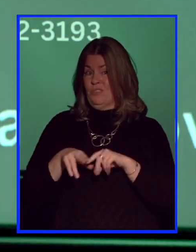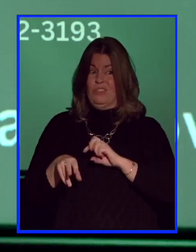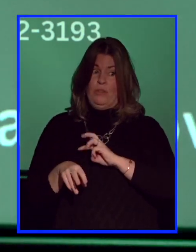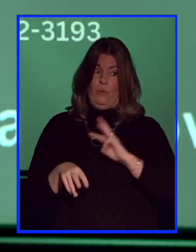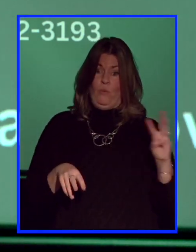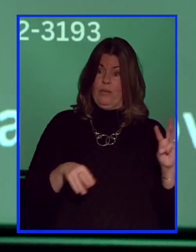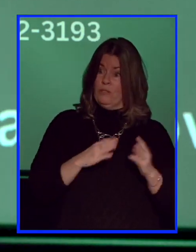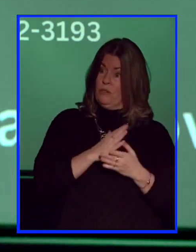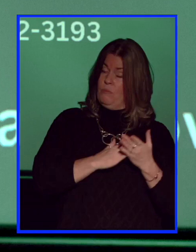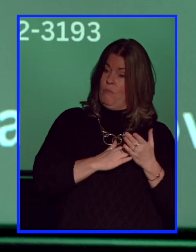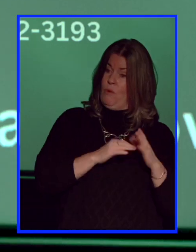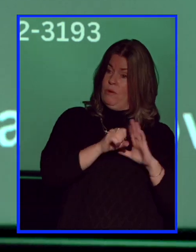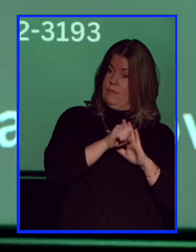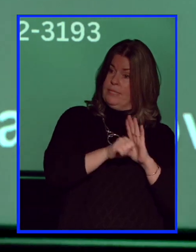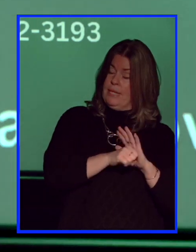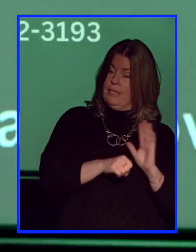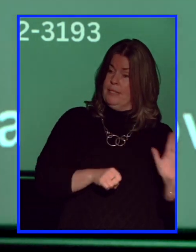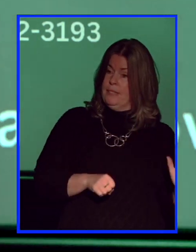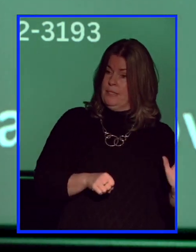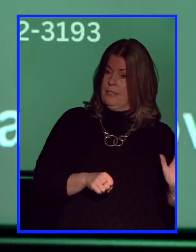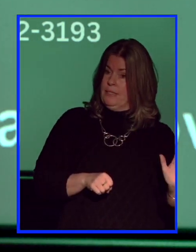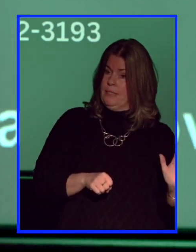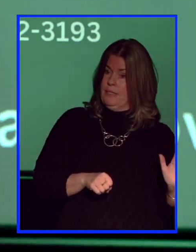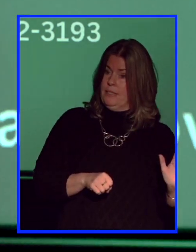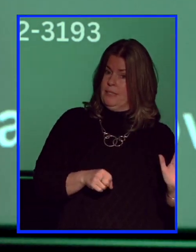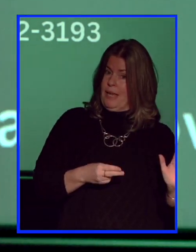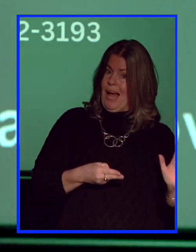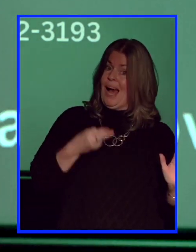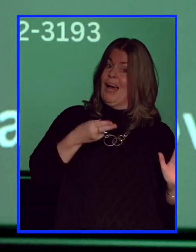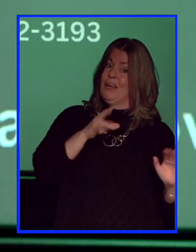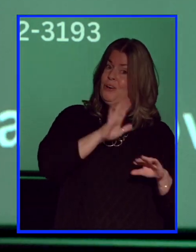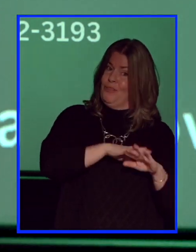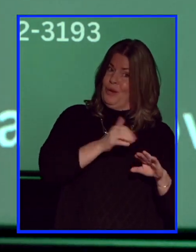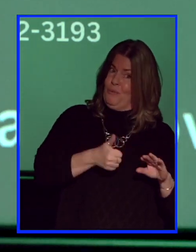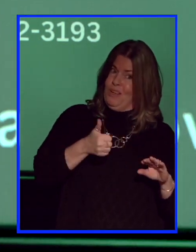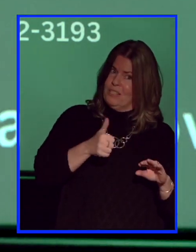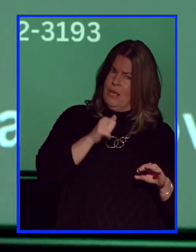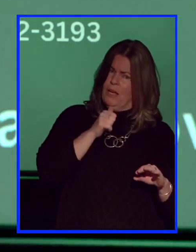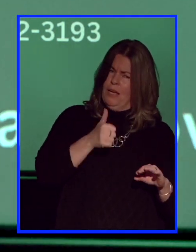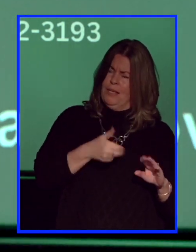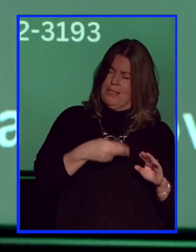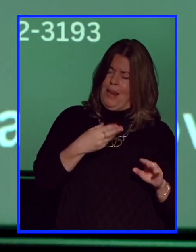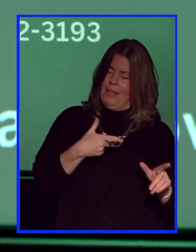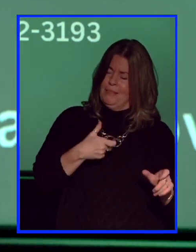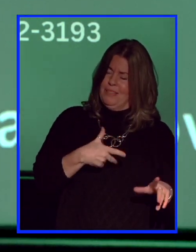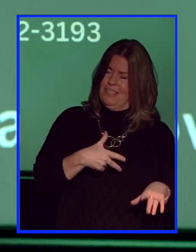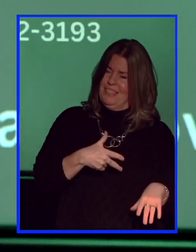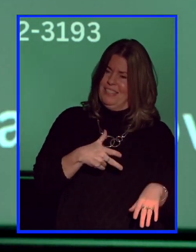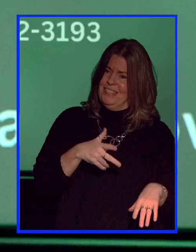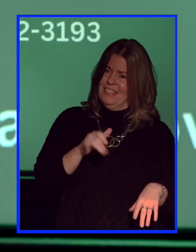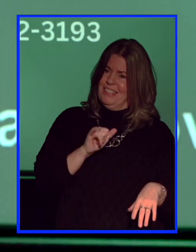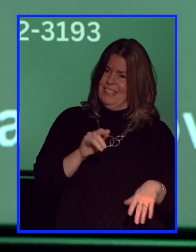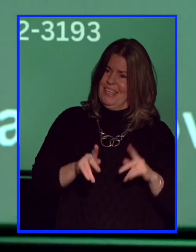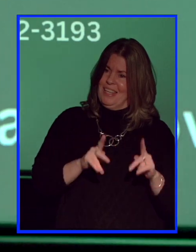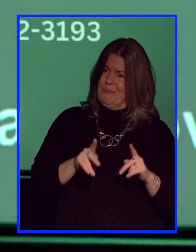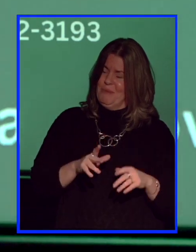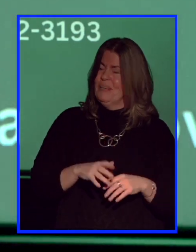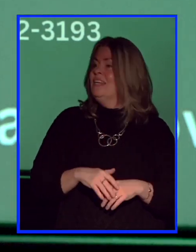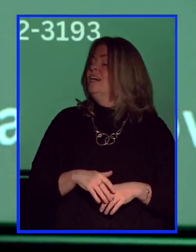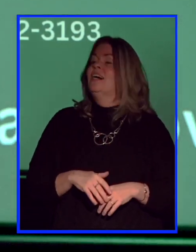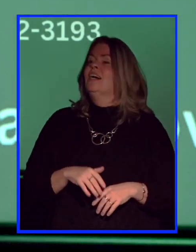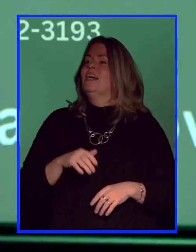of the state, is higher than it was, but it's not high-speed like people in, it wouldn't